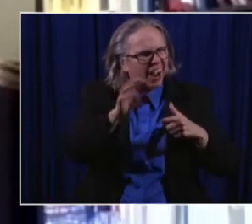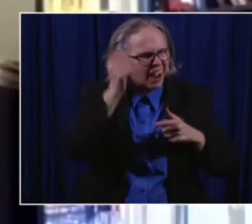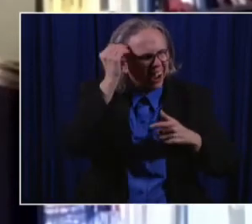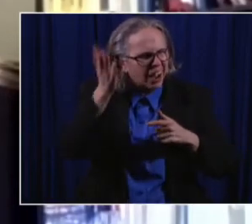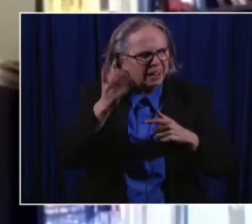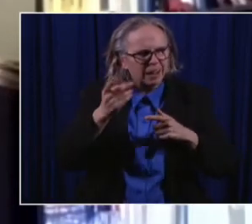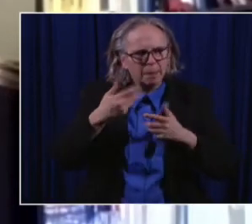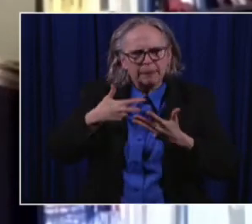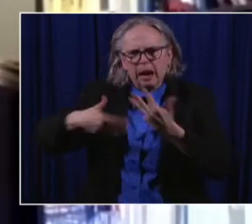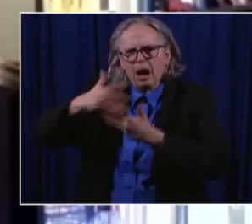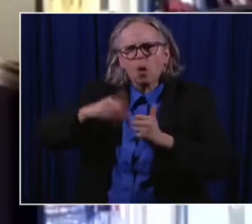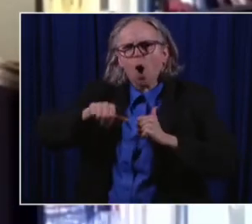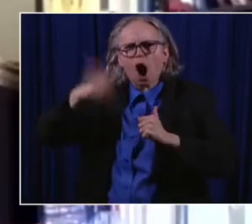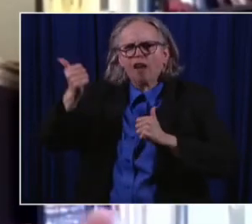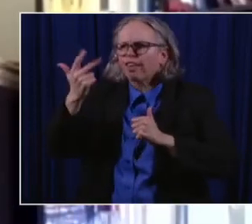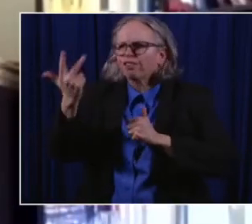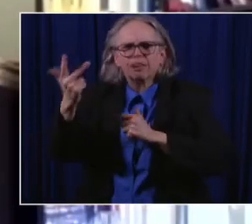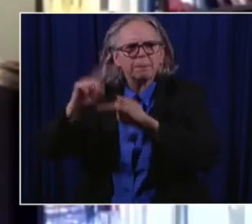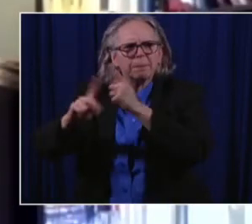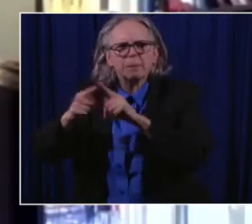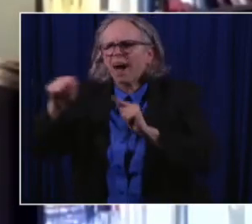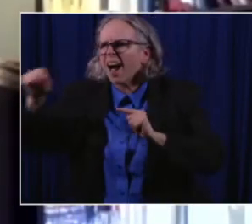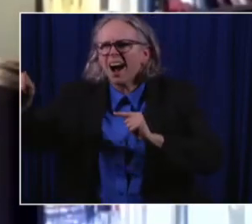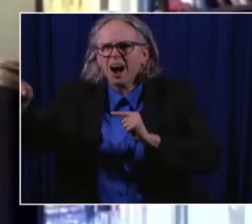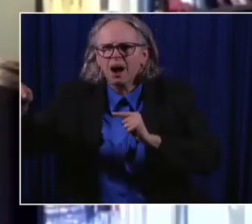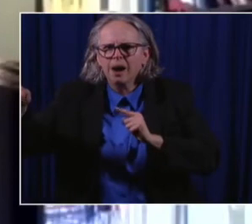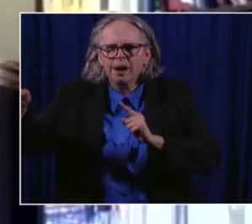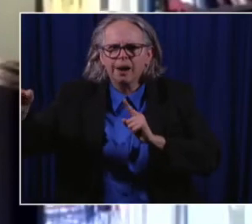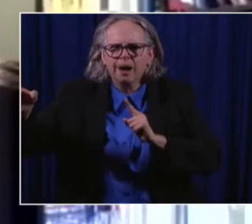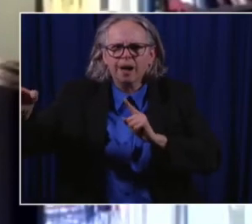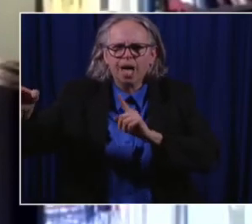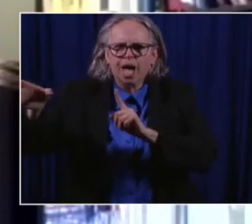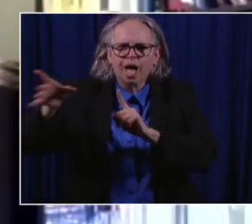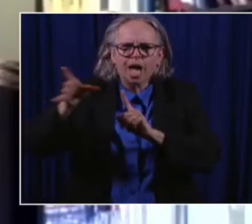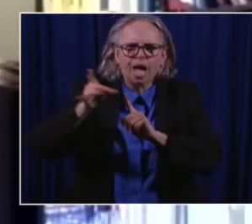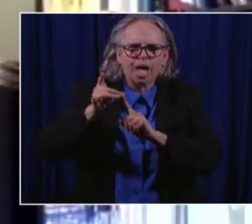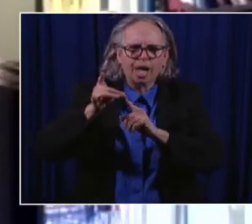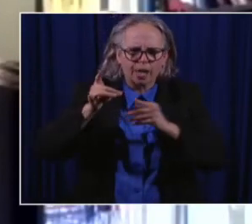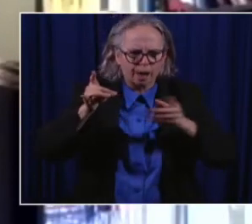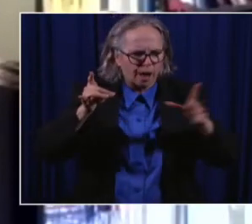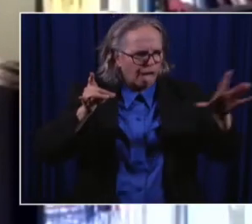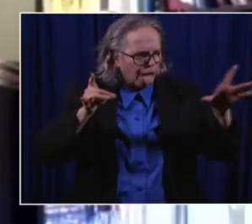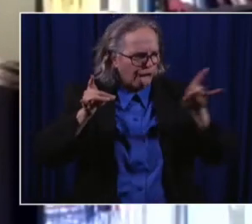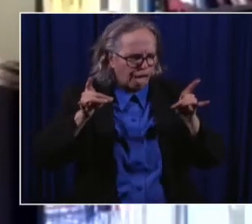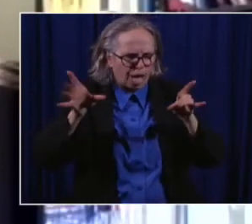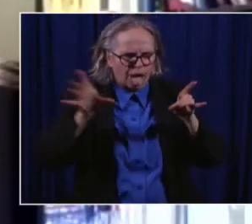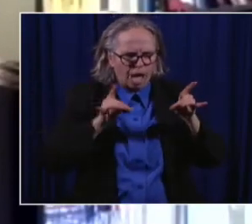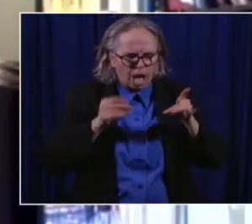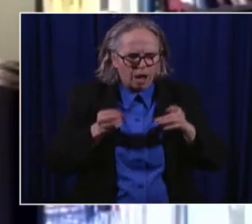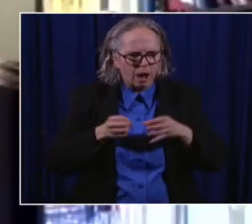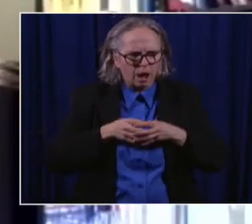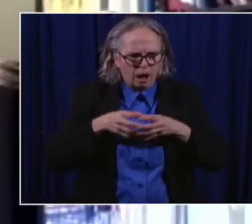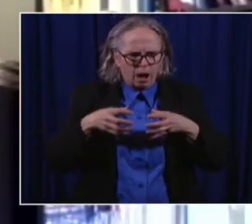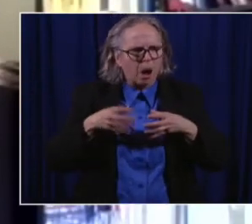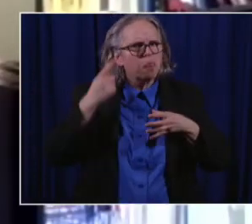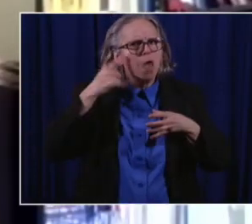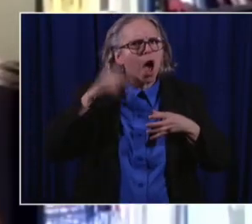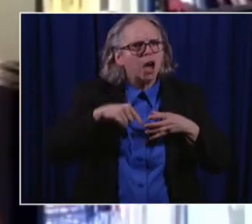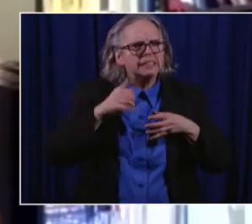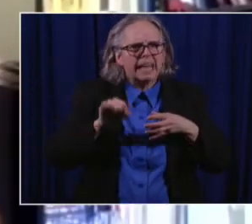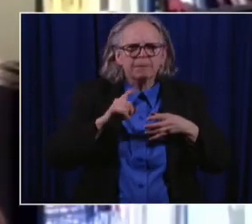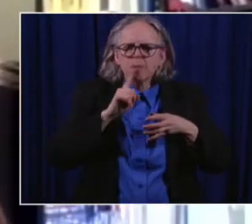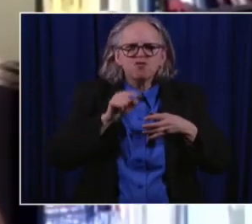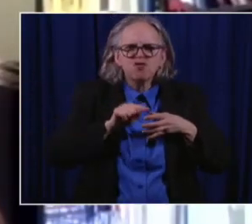kind of put all of those contacts and those bubbles together, it actually ends up being quite large. And it's very easy for the friend